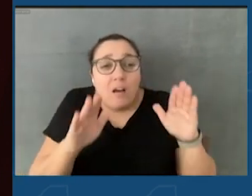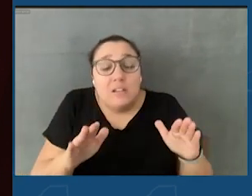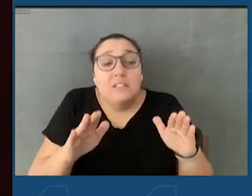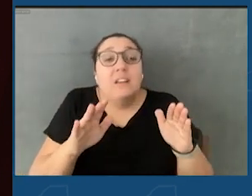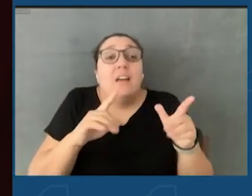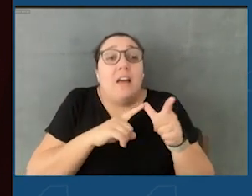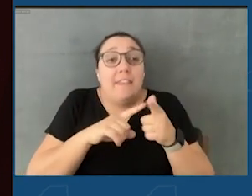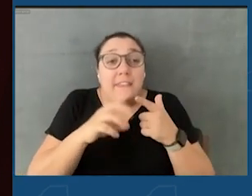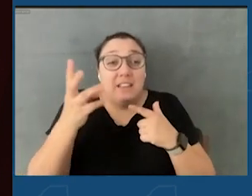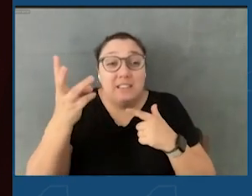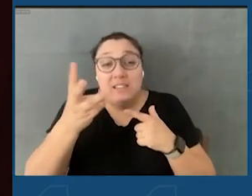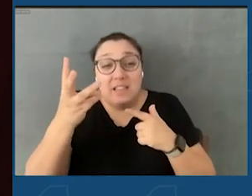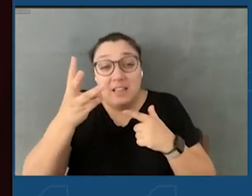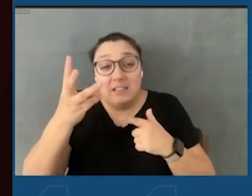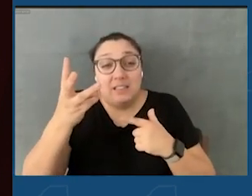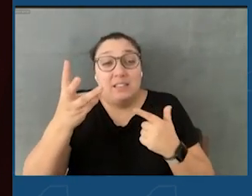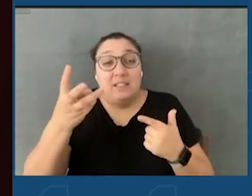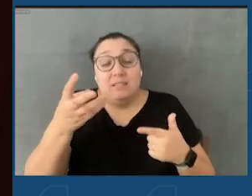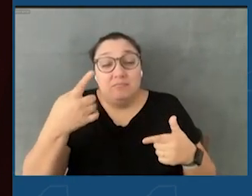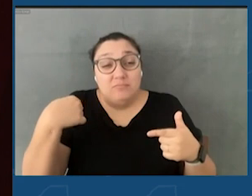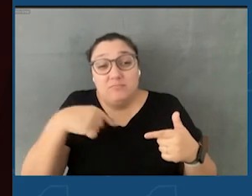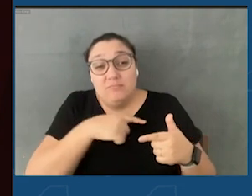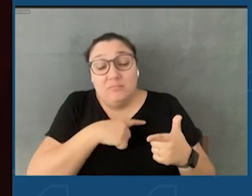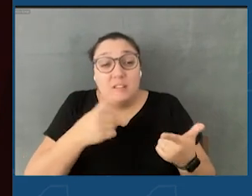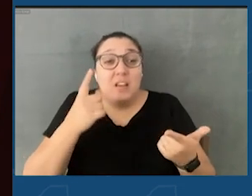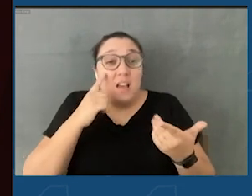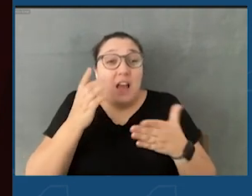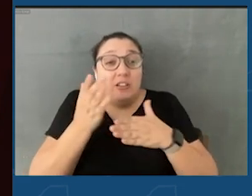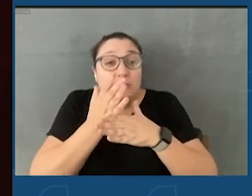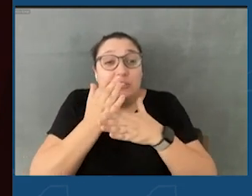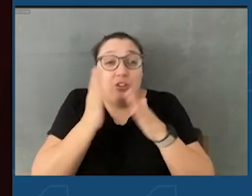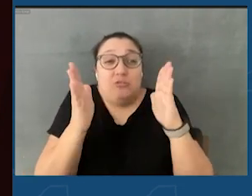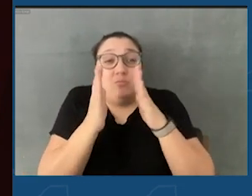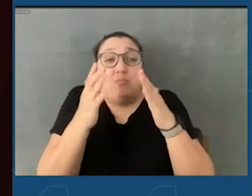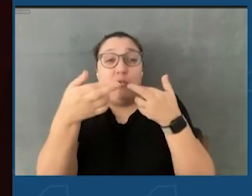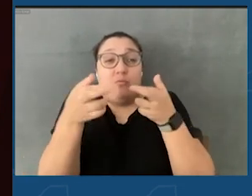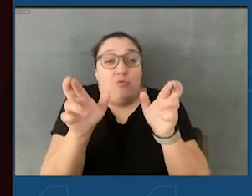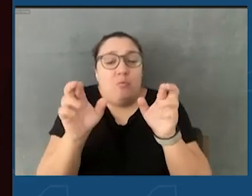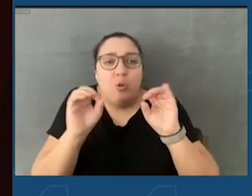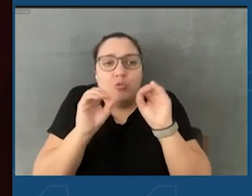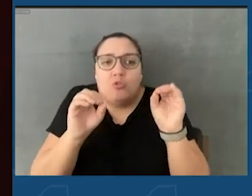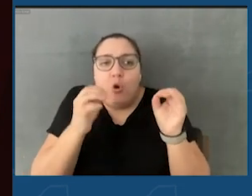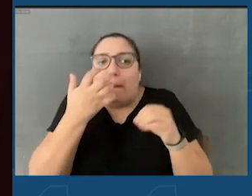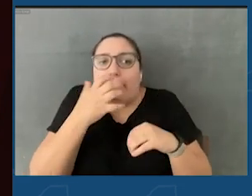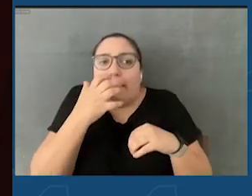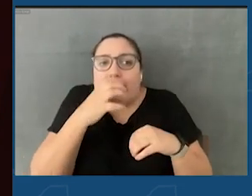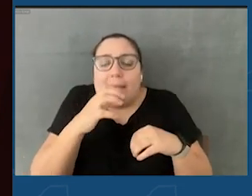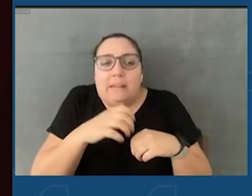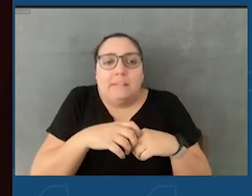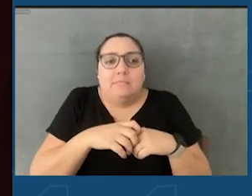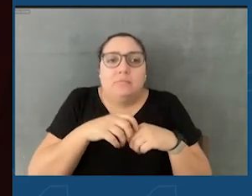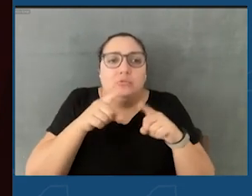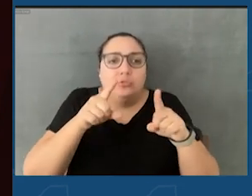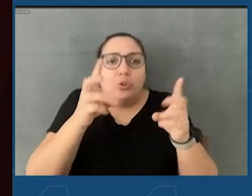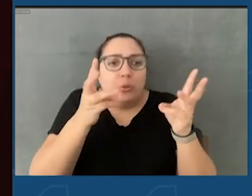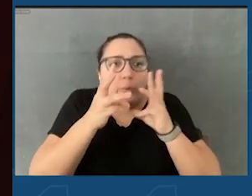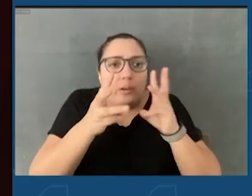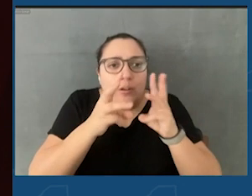an attic with 2 brothers. Didn't have heat in the winter. It was pretty darn hot in the summer, but we all fit